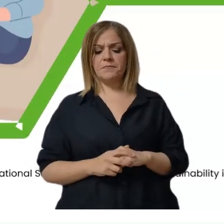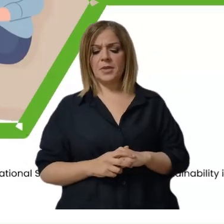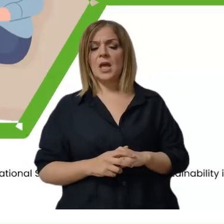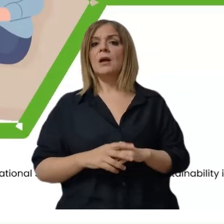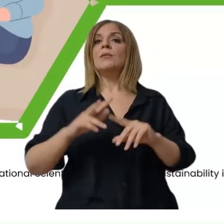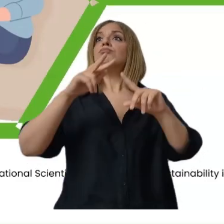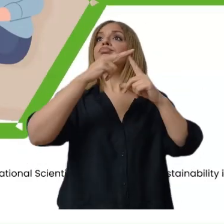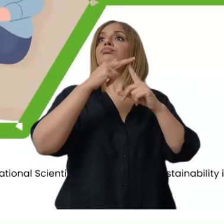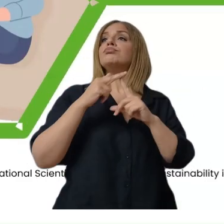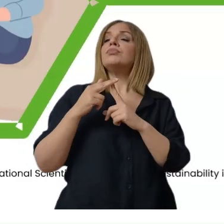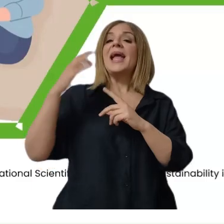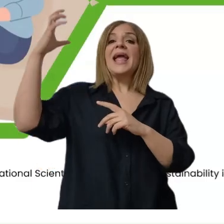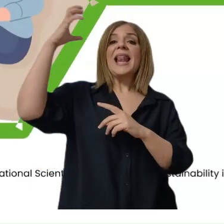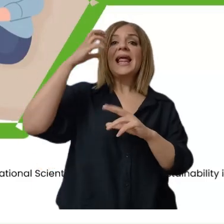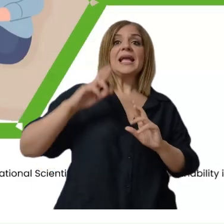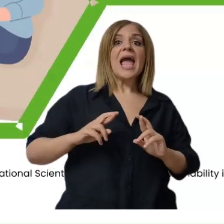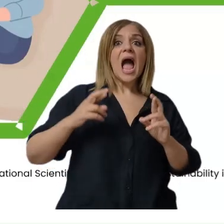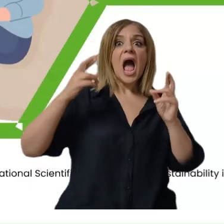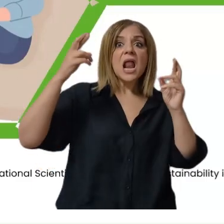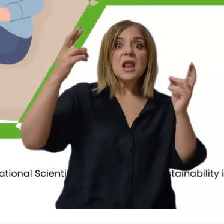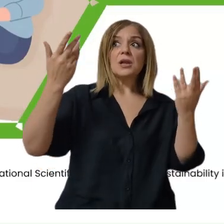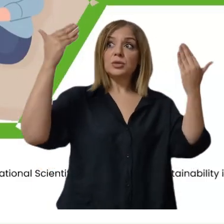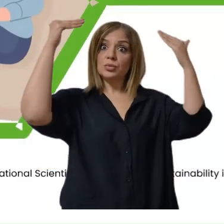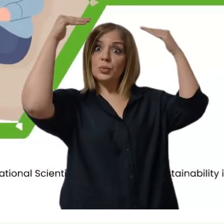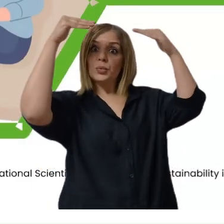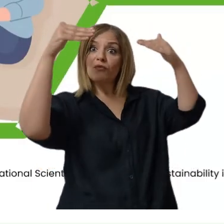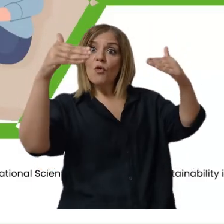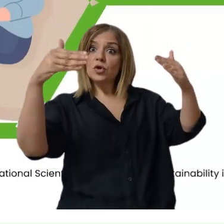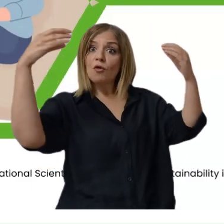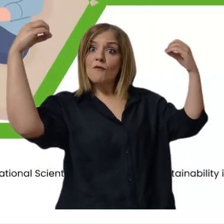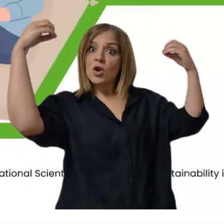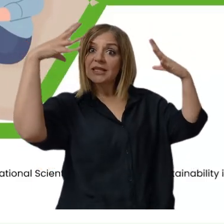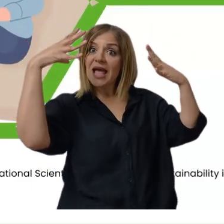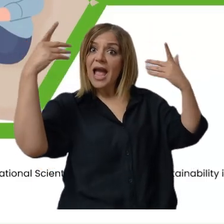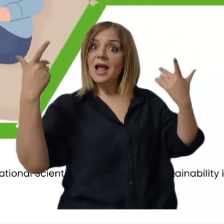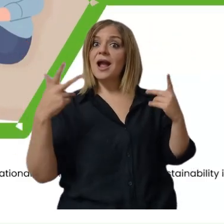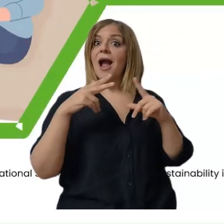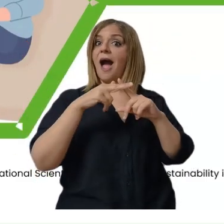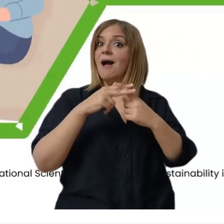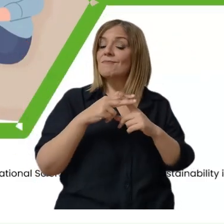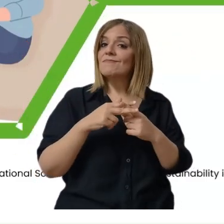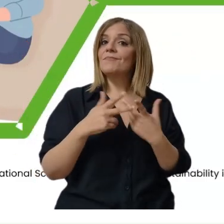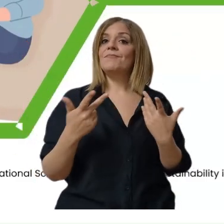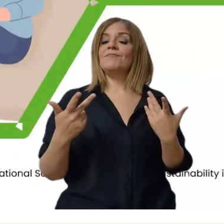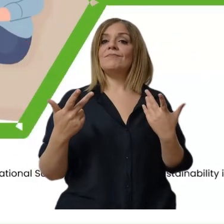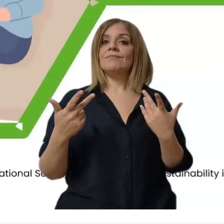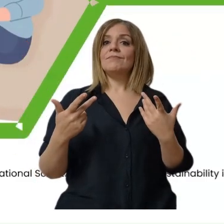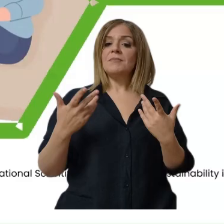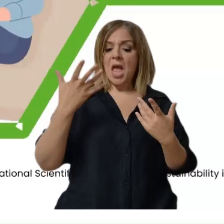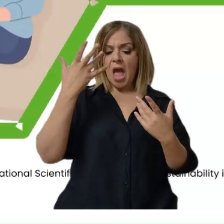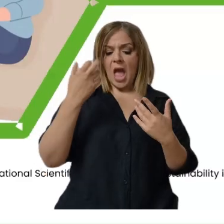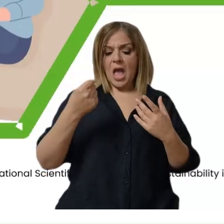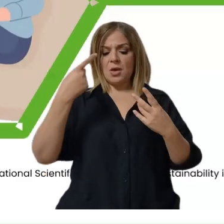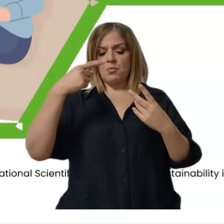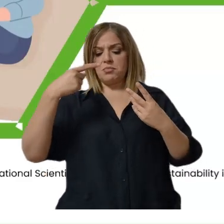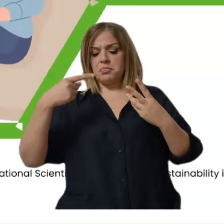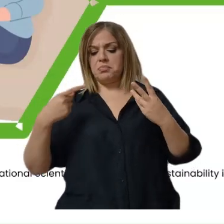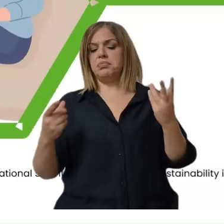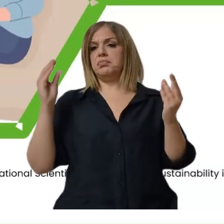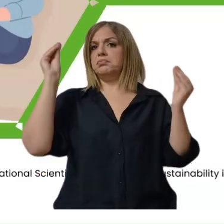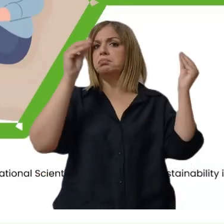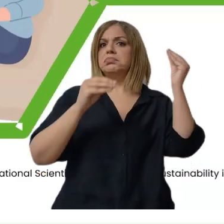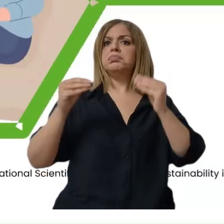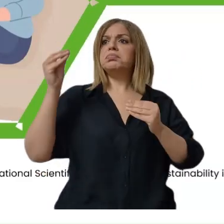solar energy technicians who can install solar panels and wind turbines.